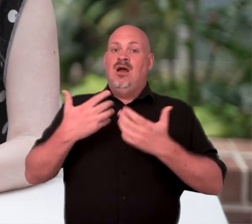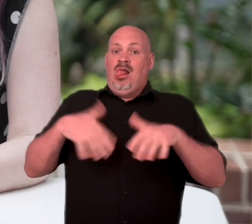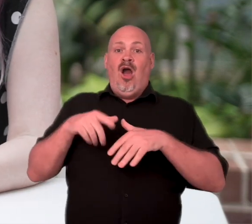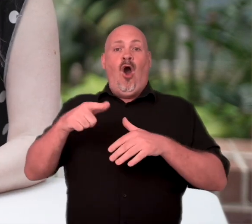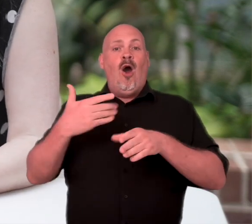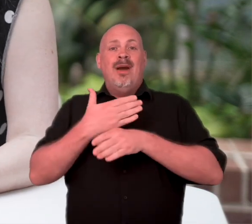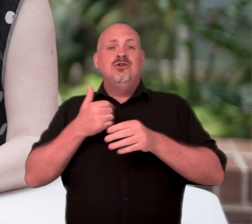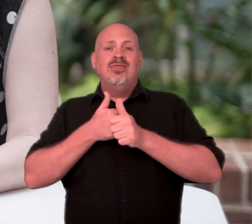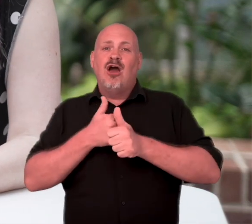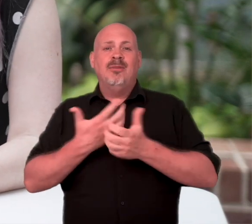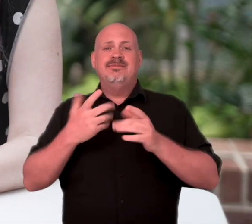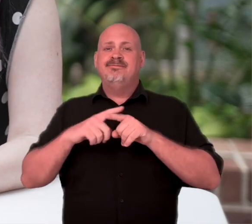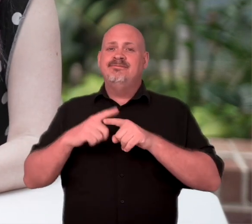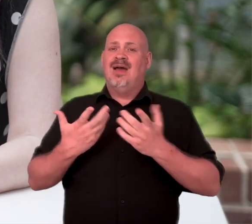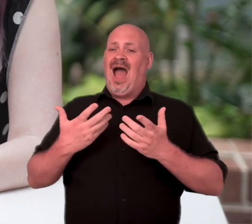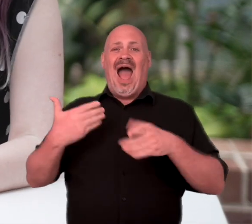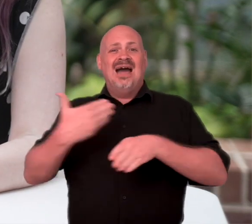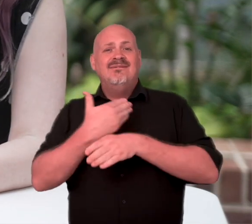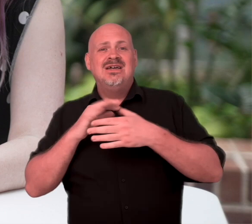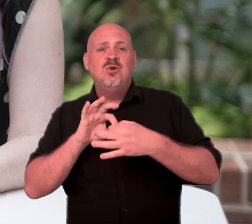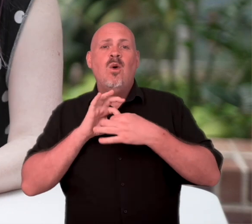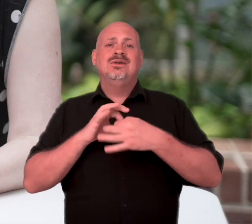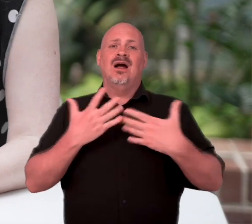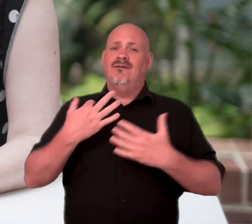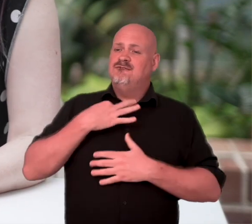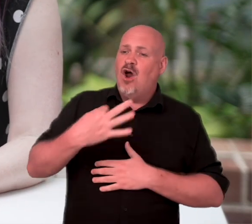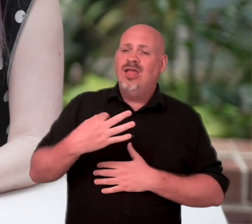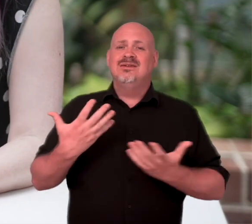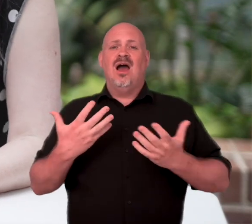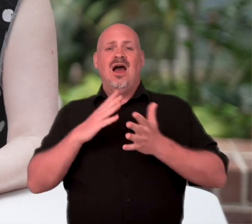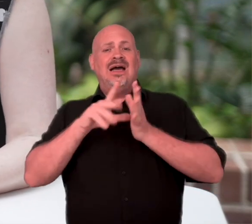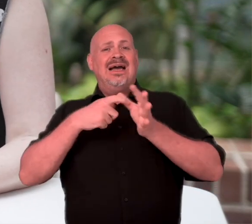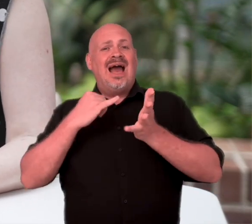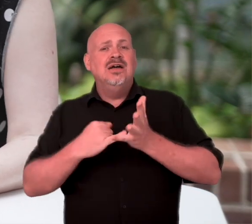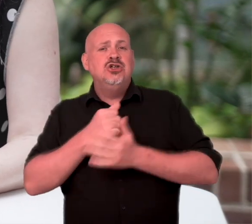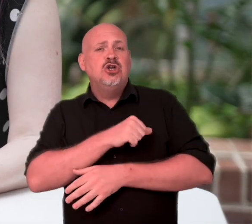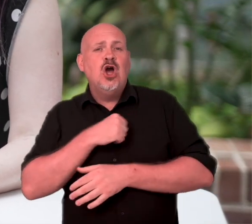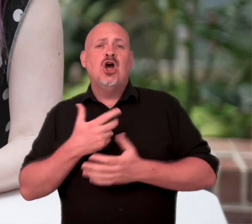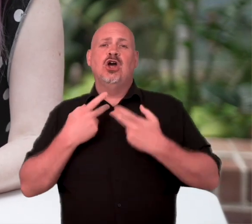just occupational therapists. I would, encourage activity coordinators, volunteers,